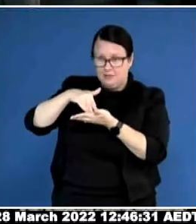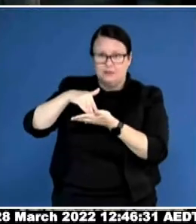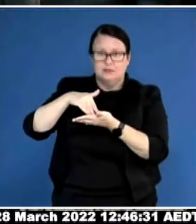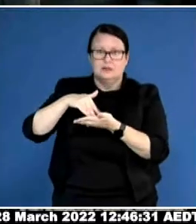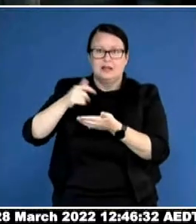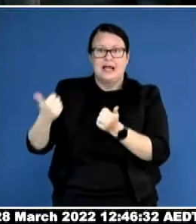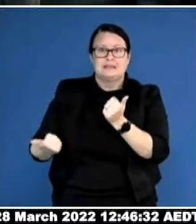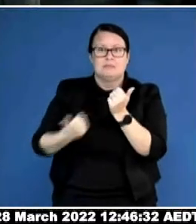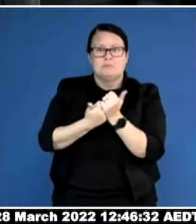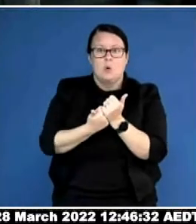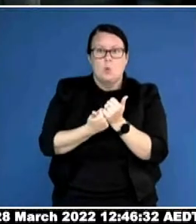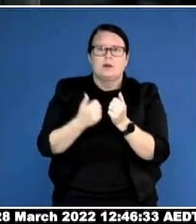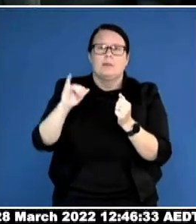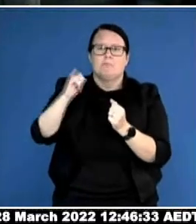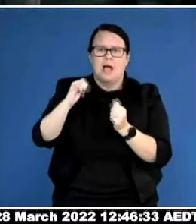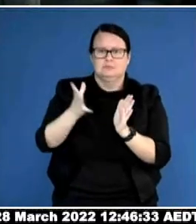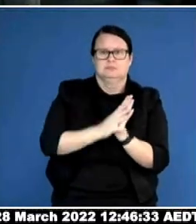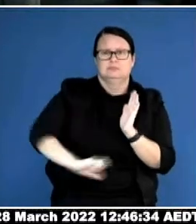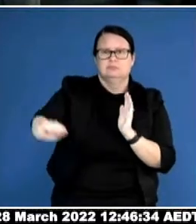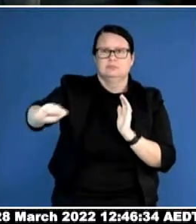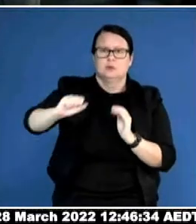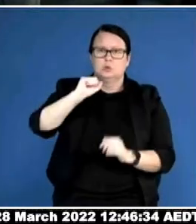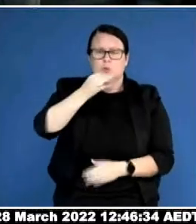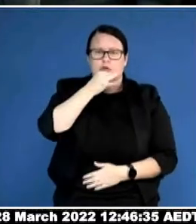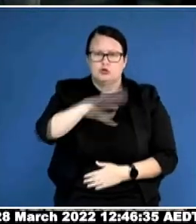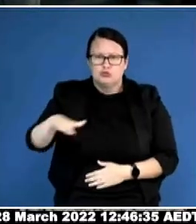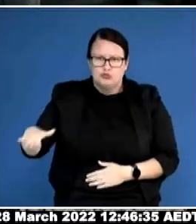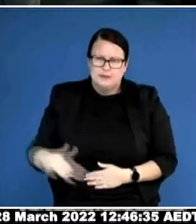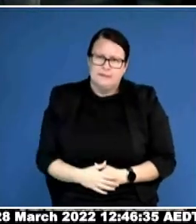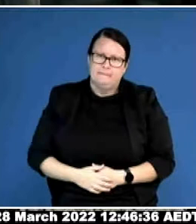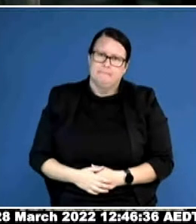in the form of your children being taken away.